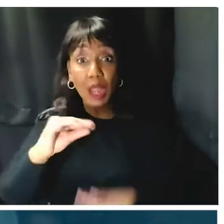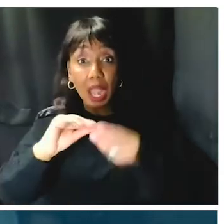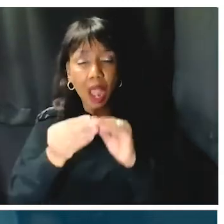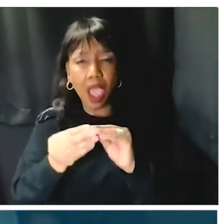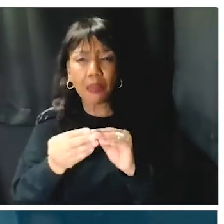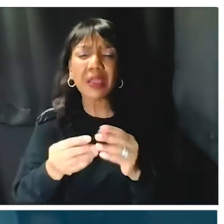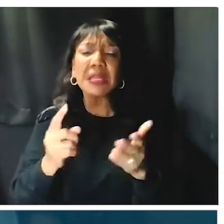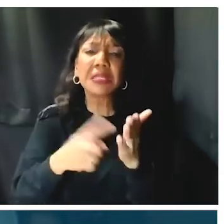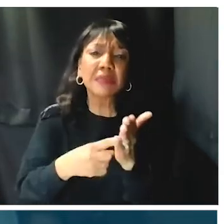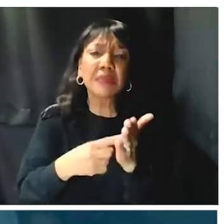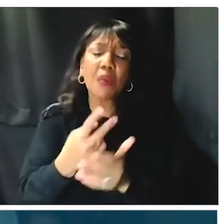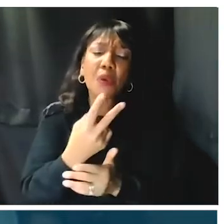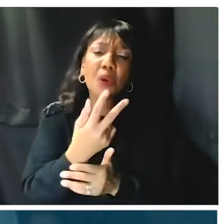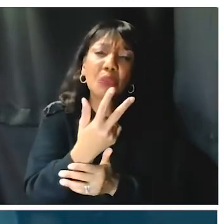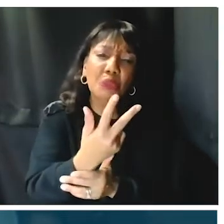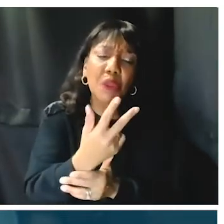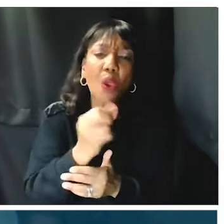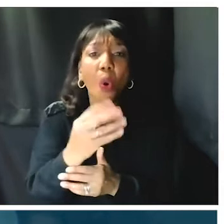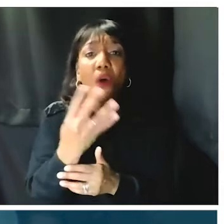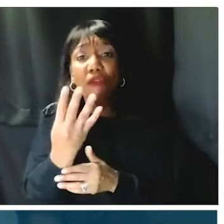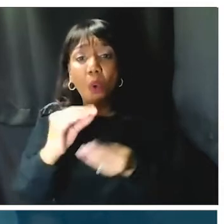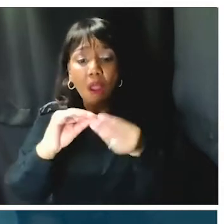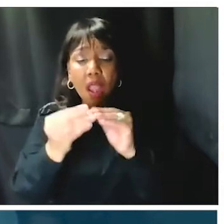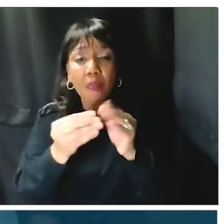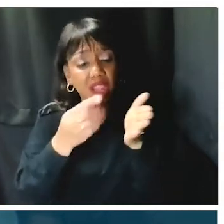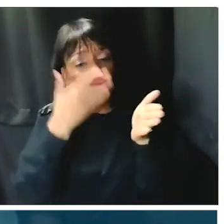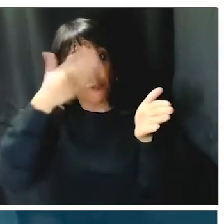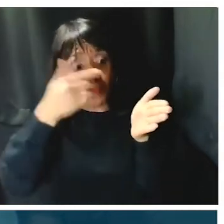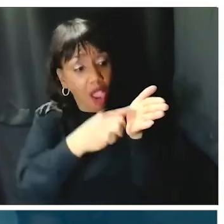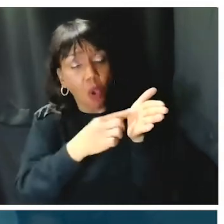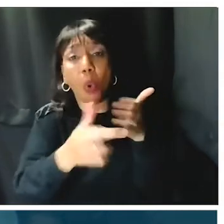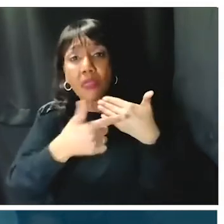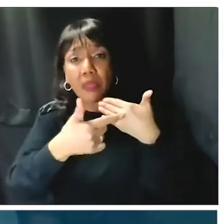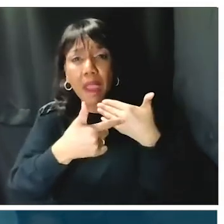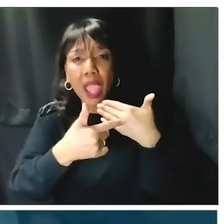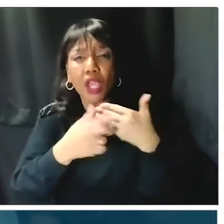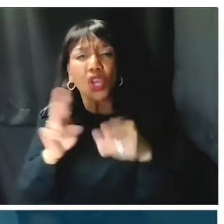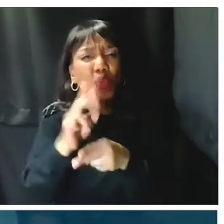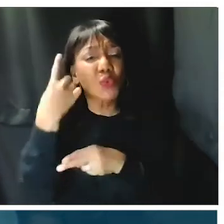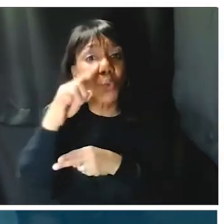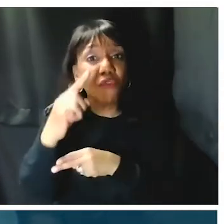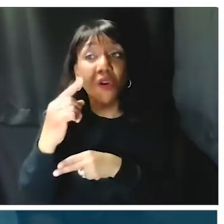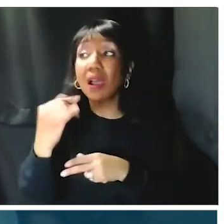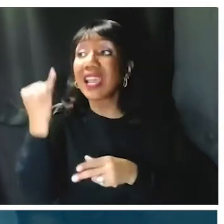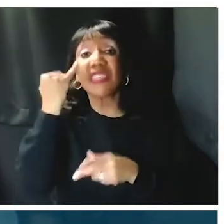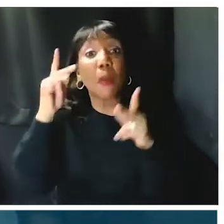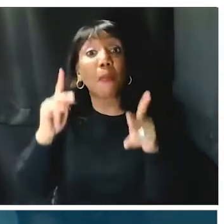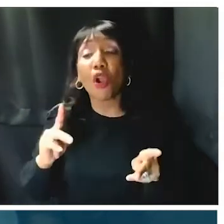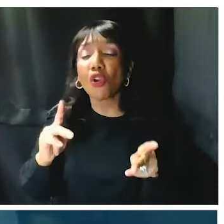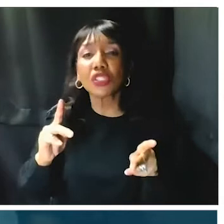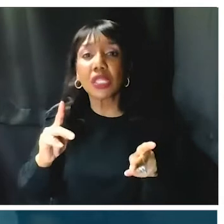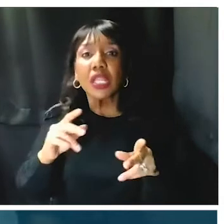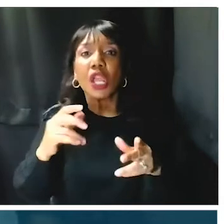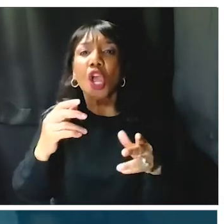the 3 to 4 digit number on the front or back of the card. The number is used to help reduce the chance that someone who does